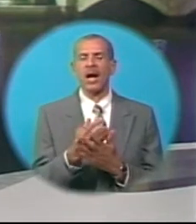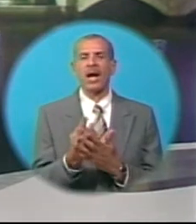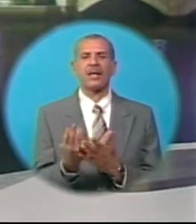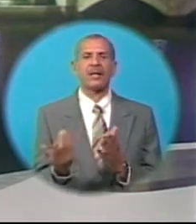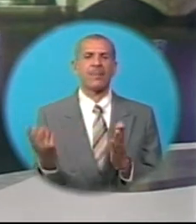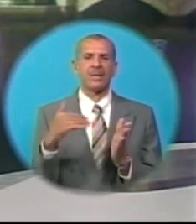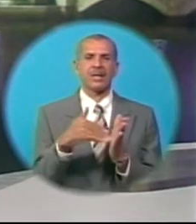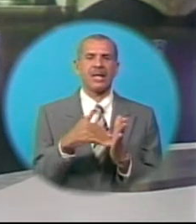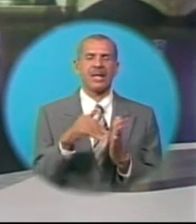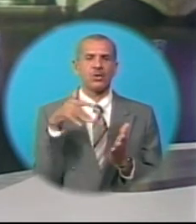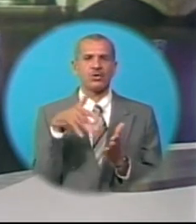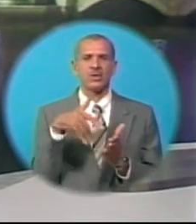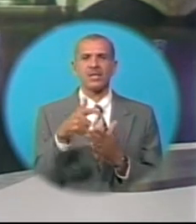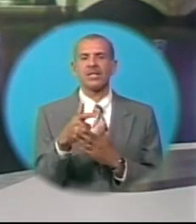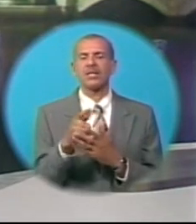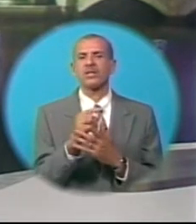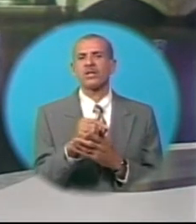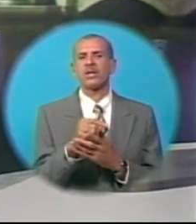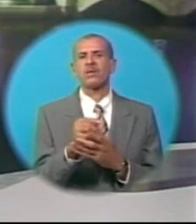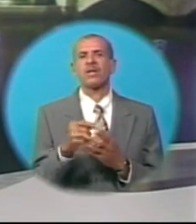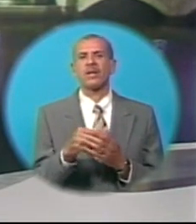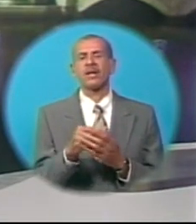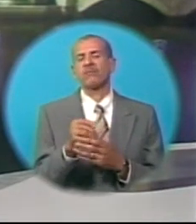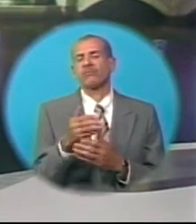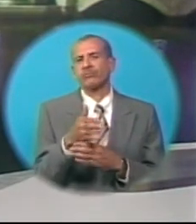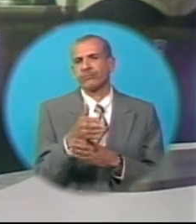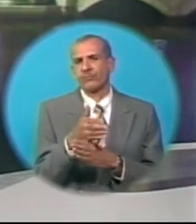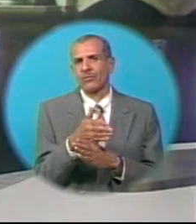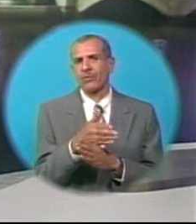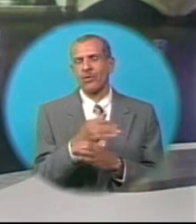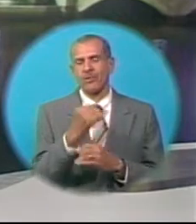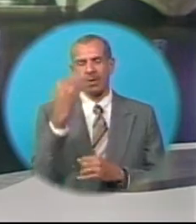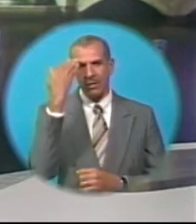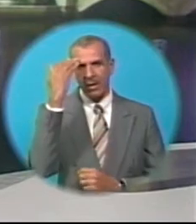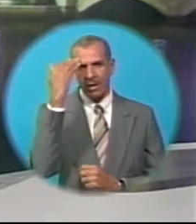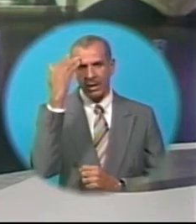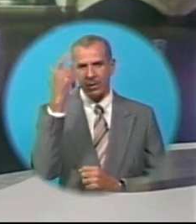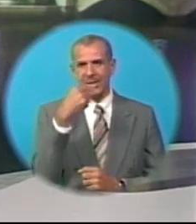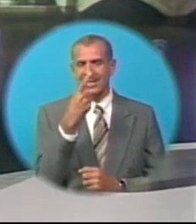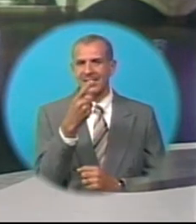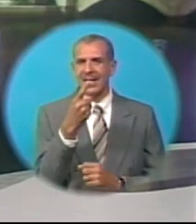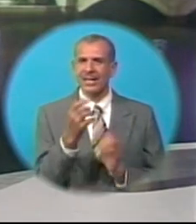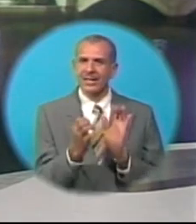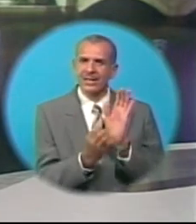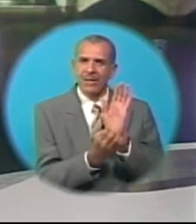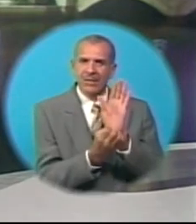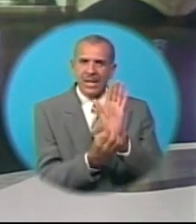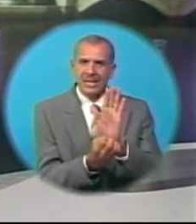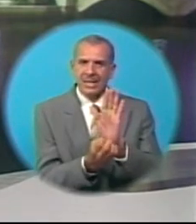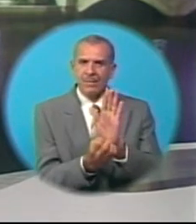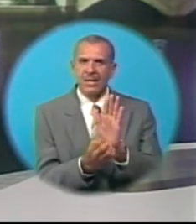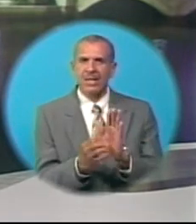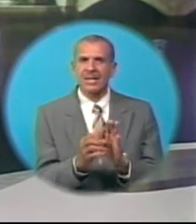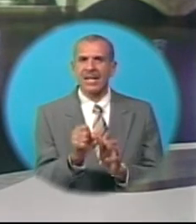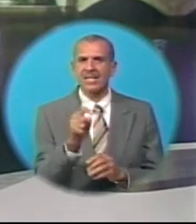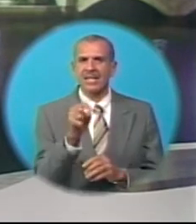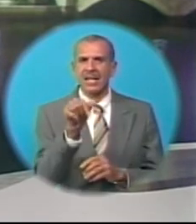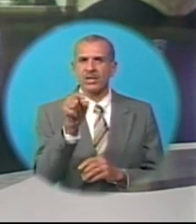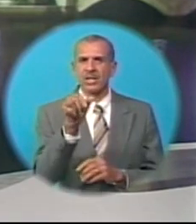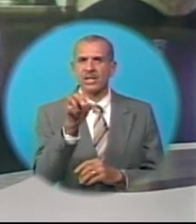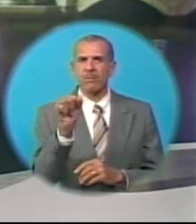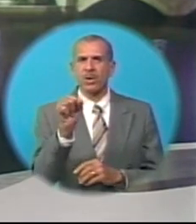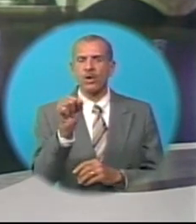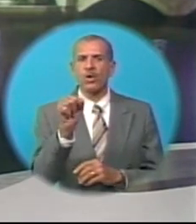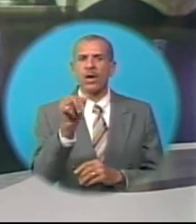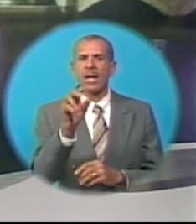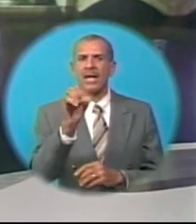research project should advance national, regional and international knowledge. She gave an example of the university's sargassum seaweed research,